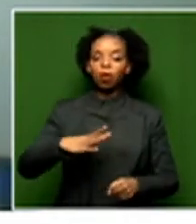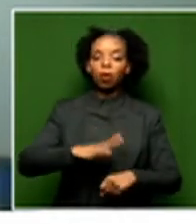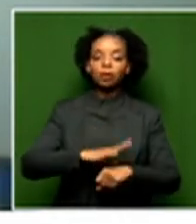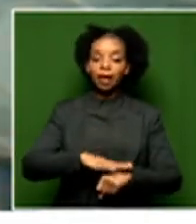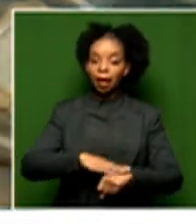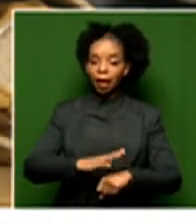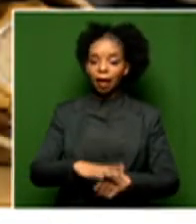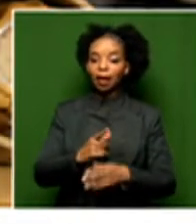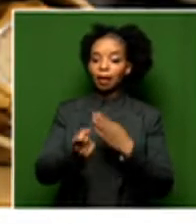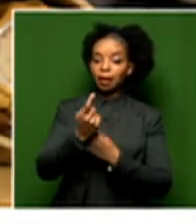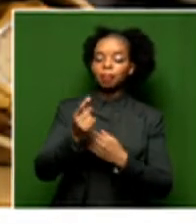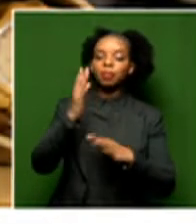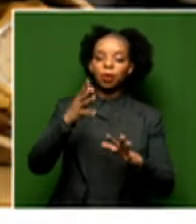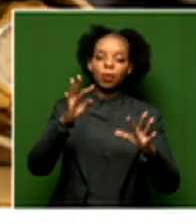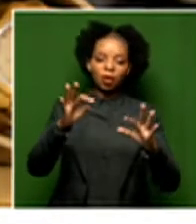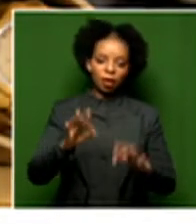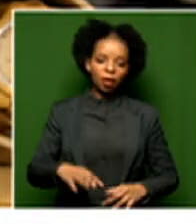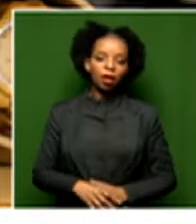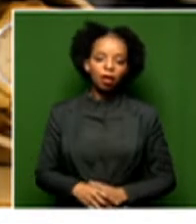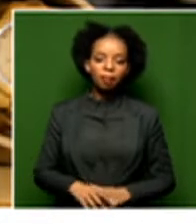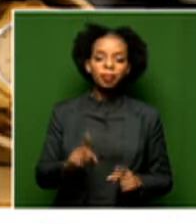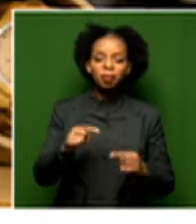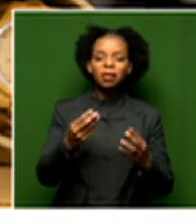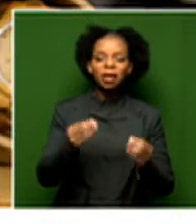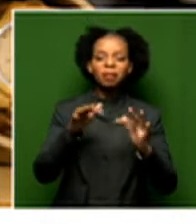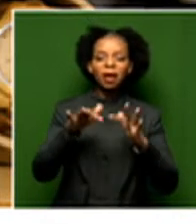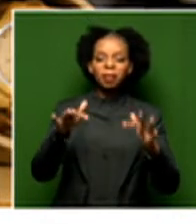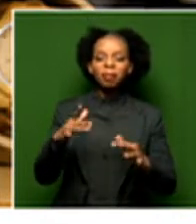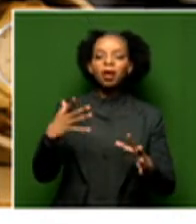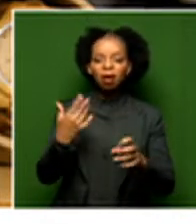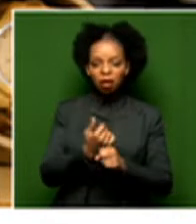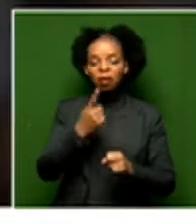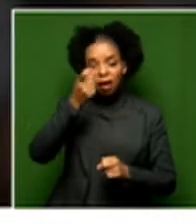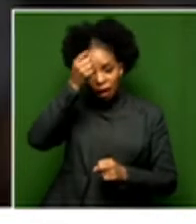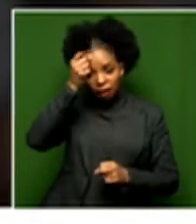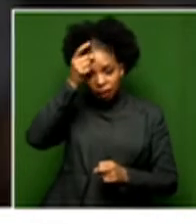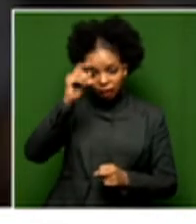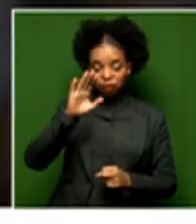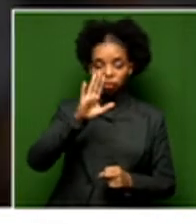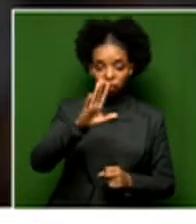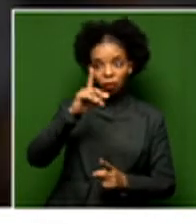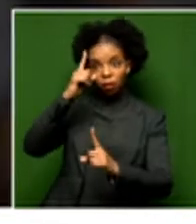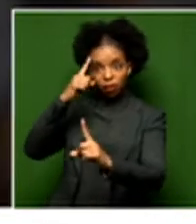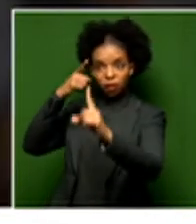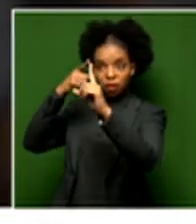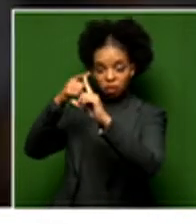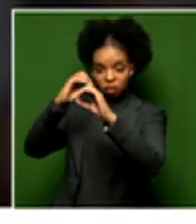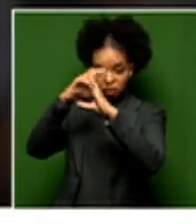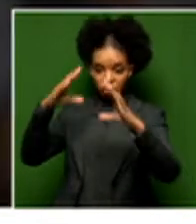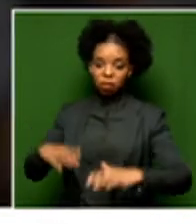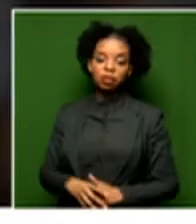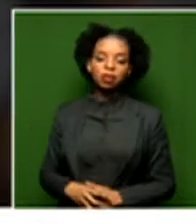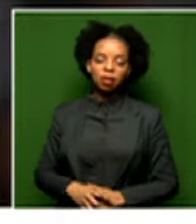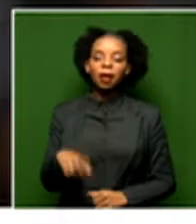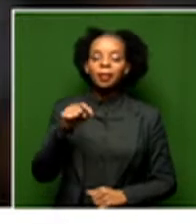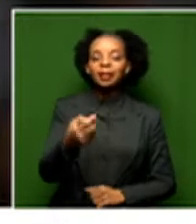that understand the vision. You need to always speak that vision to them. You need to increase your network. You need to have the network of